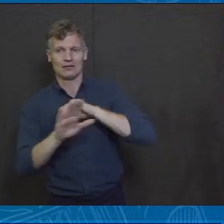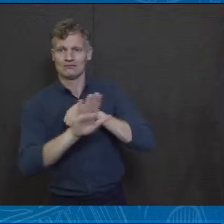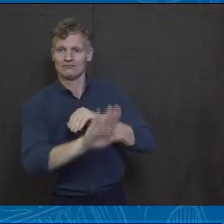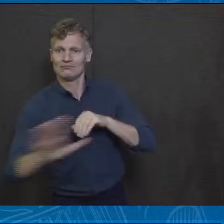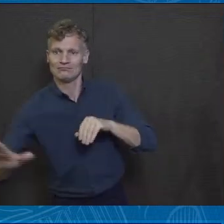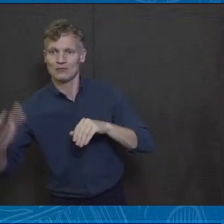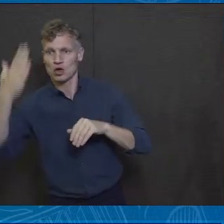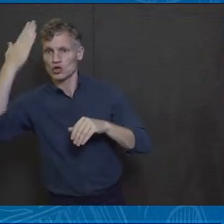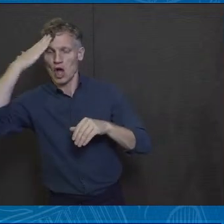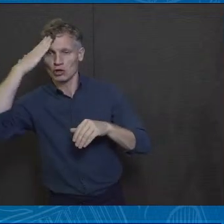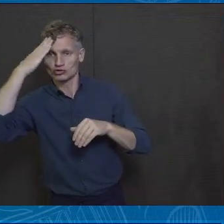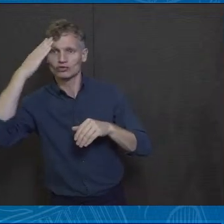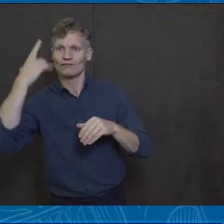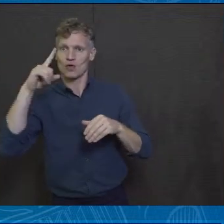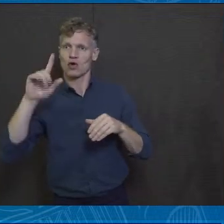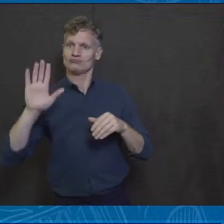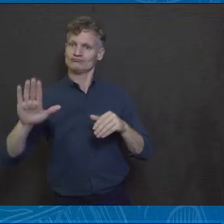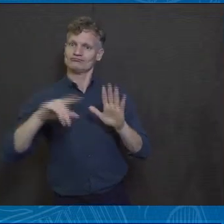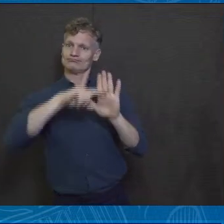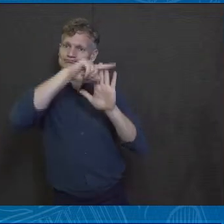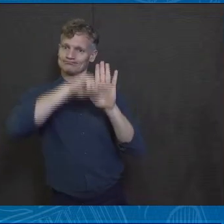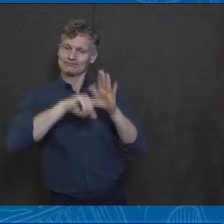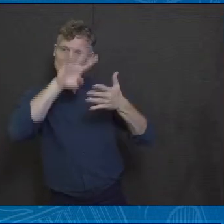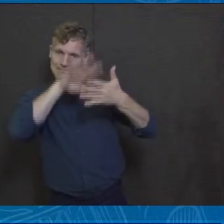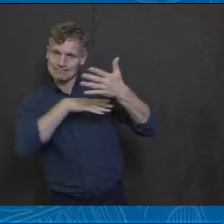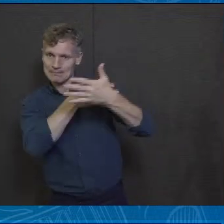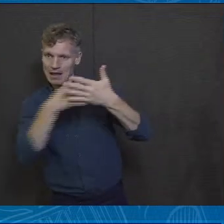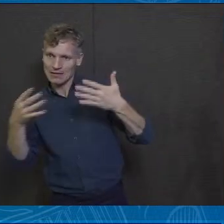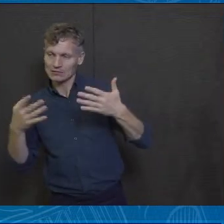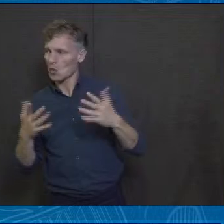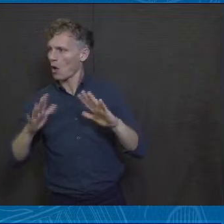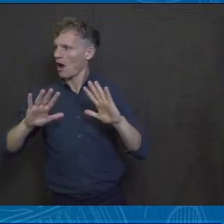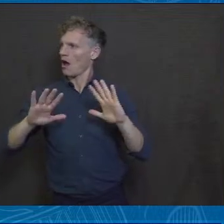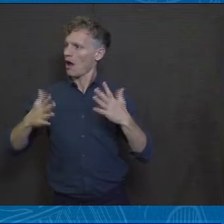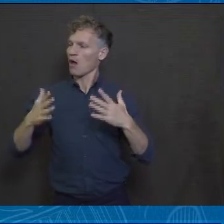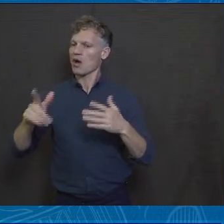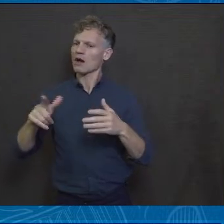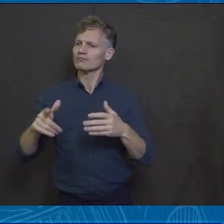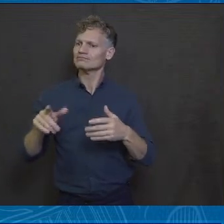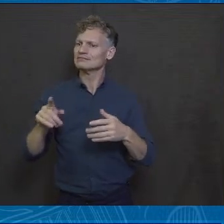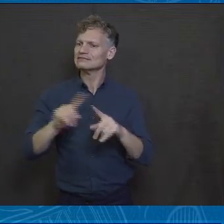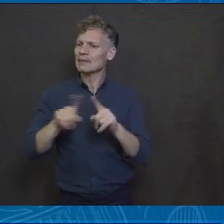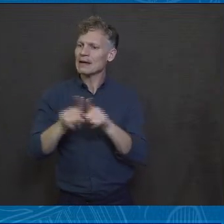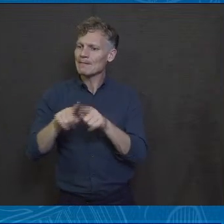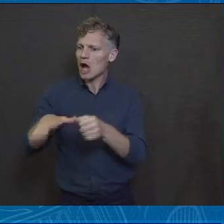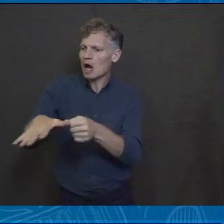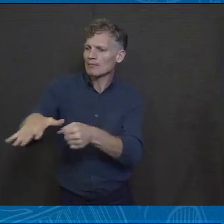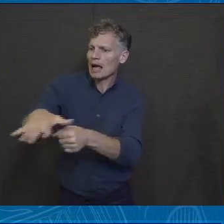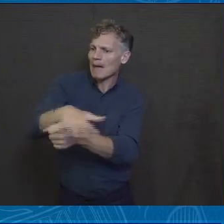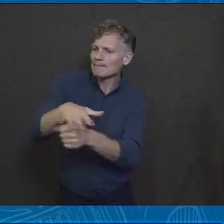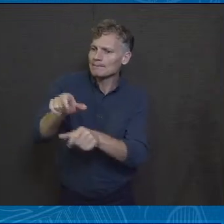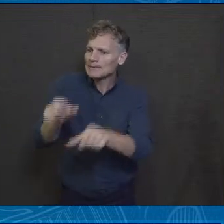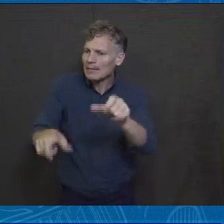the community's influence on disaster resilience strategies? Over to you.